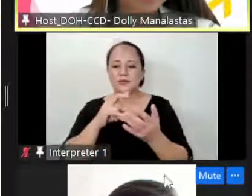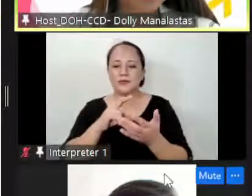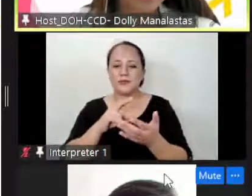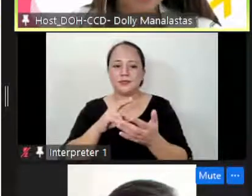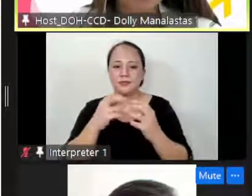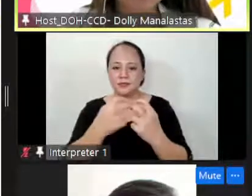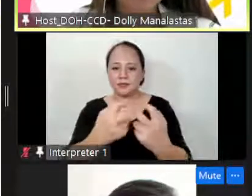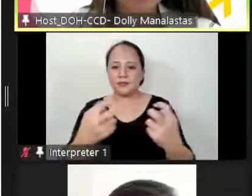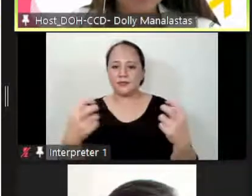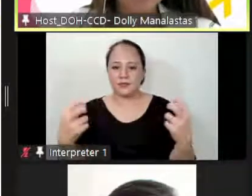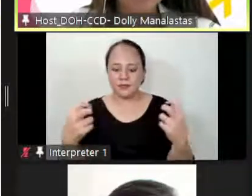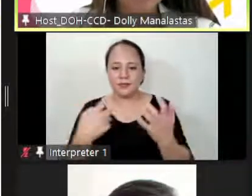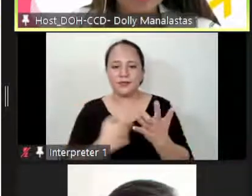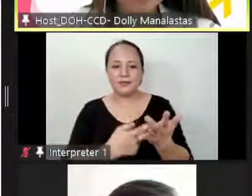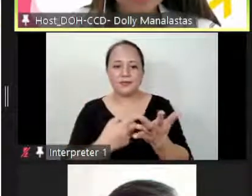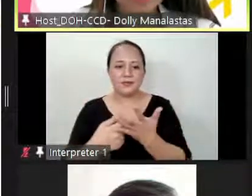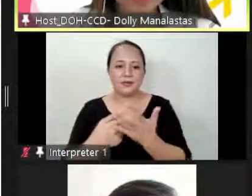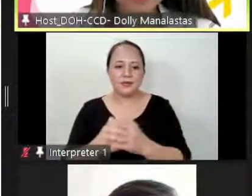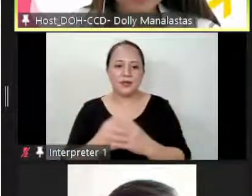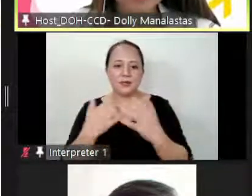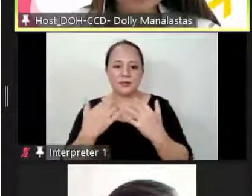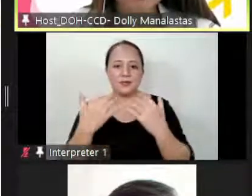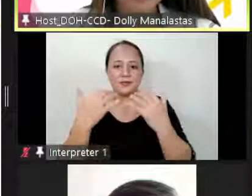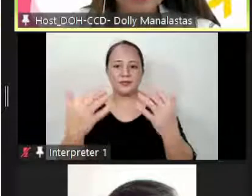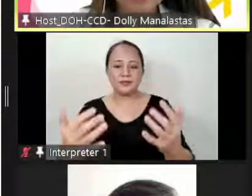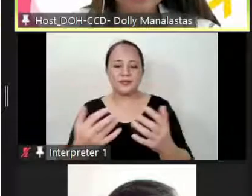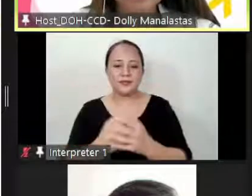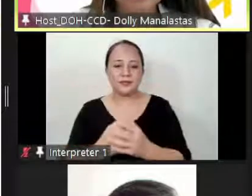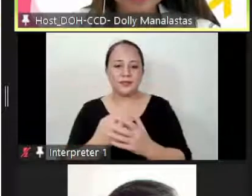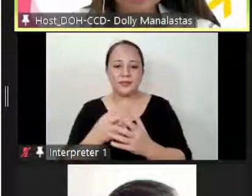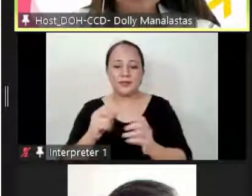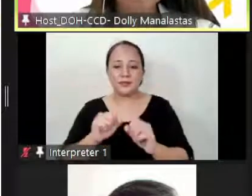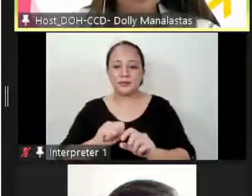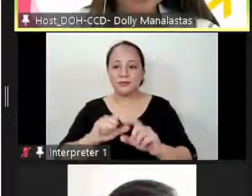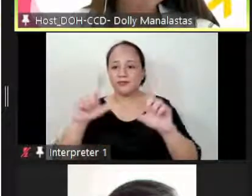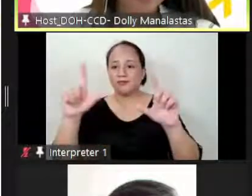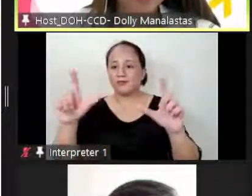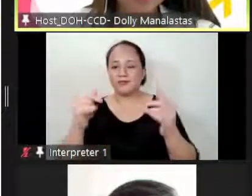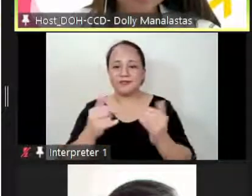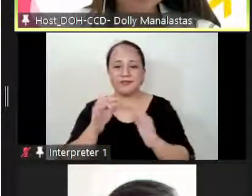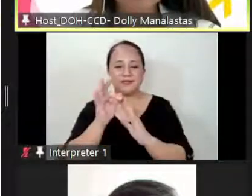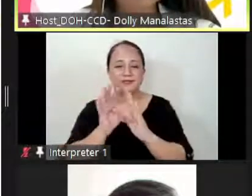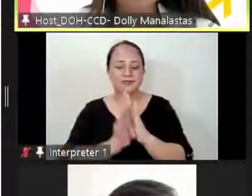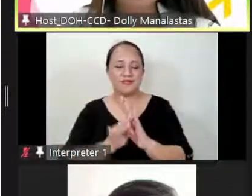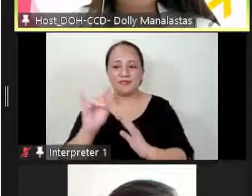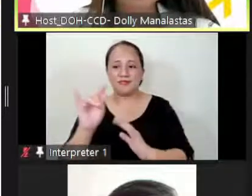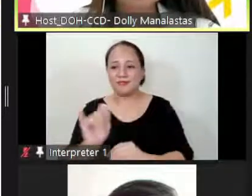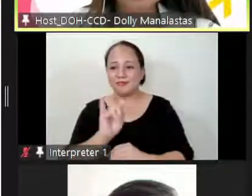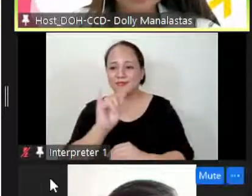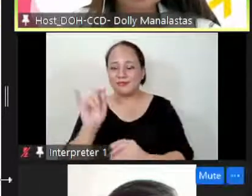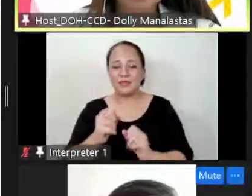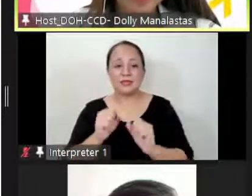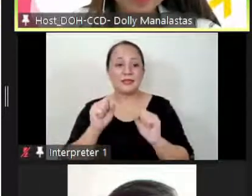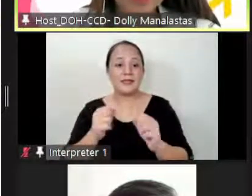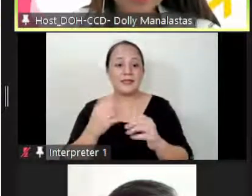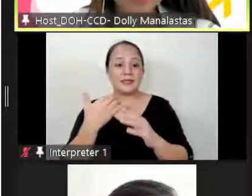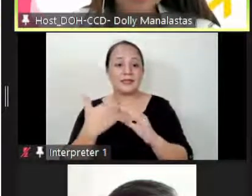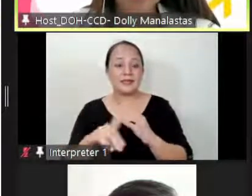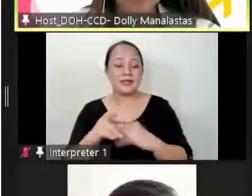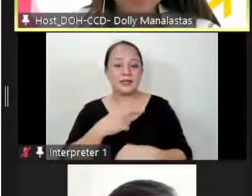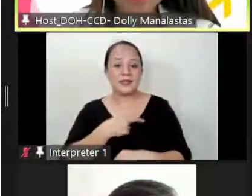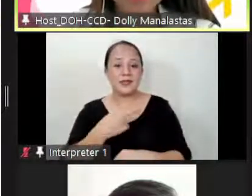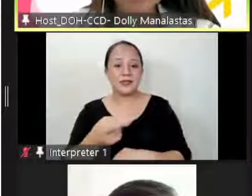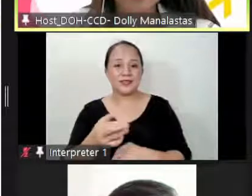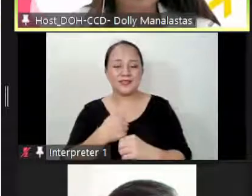discussion. And for our audience watching via live stream on Facebook and YouTube, you can send your reactions